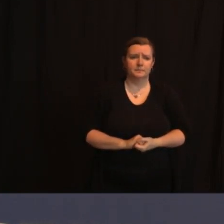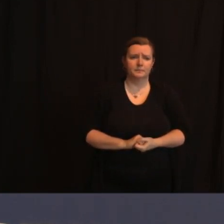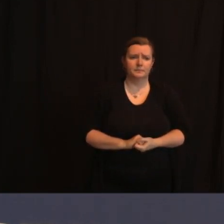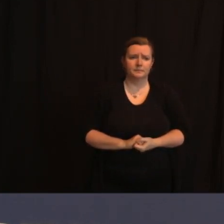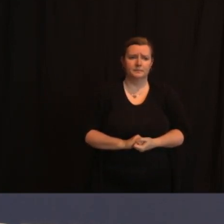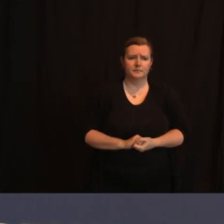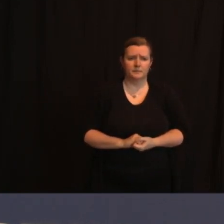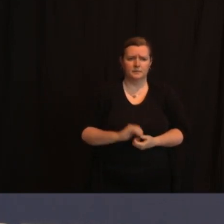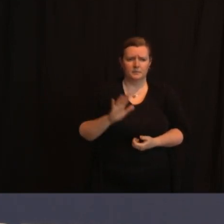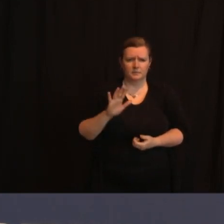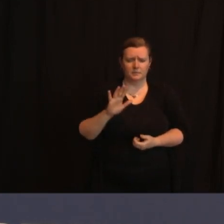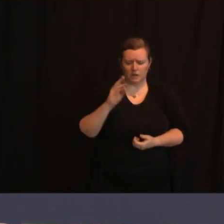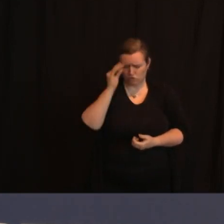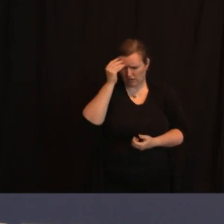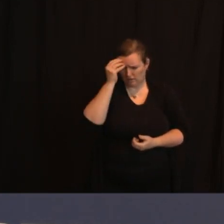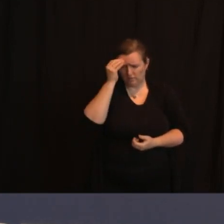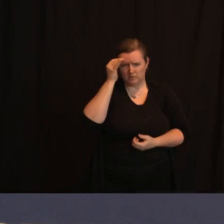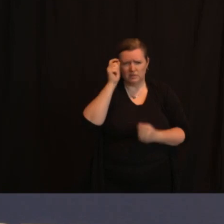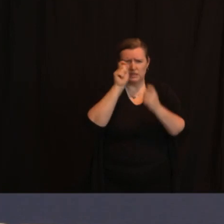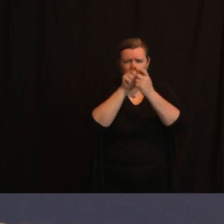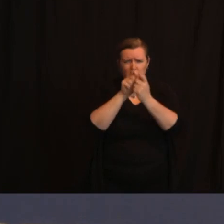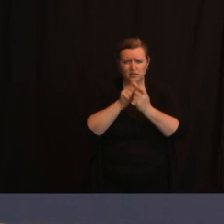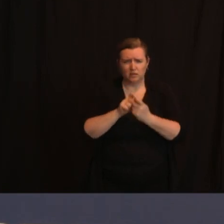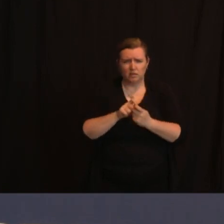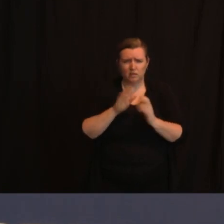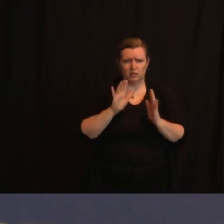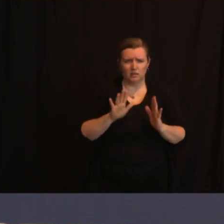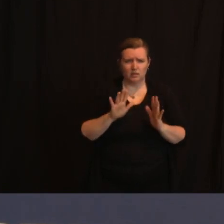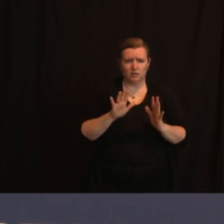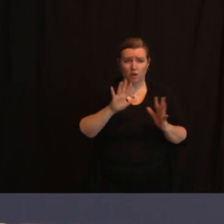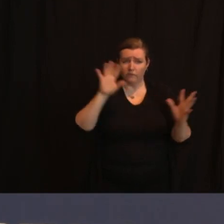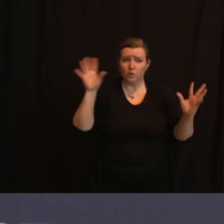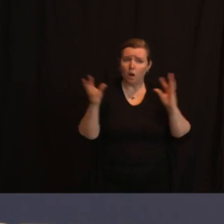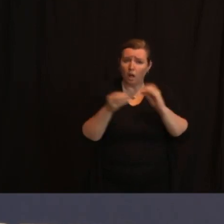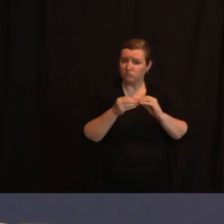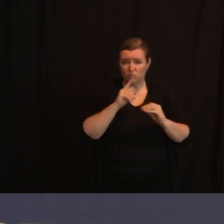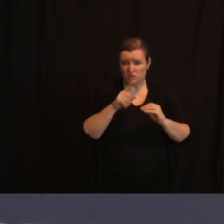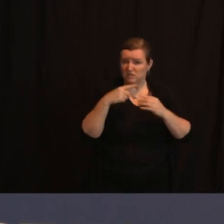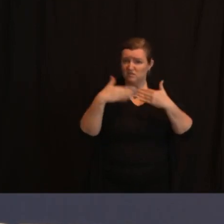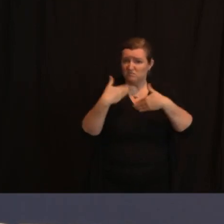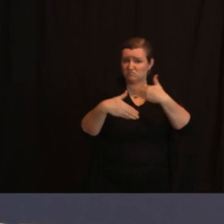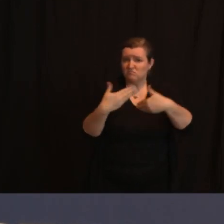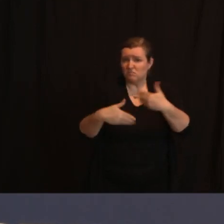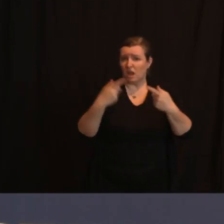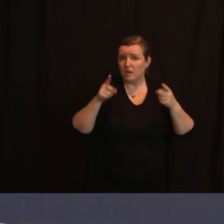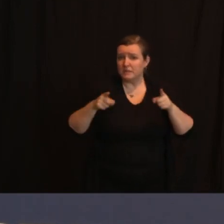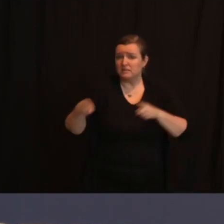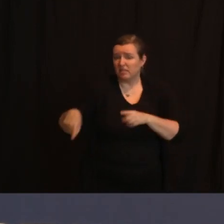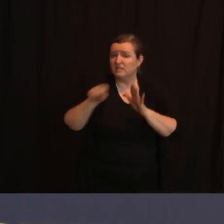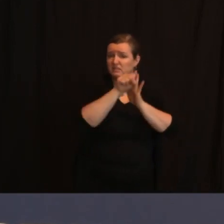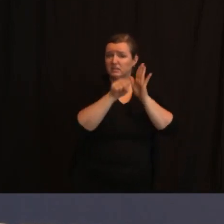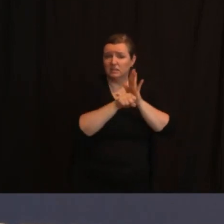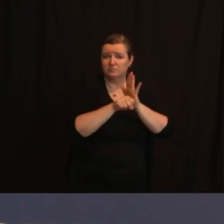bit from when I read it. And all of that occurred. I have to say that the follow-up based on UNIQLO